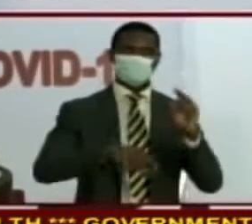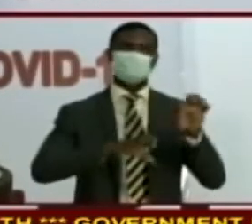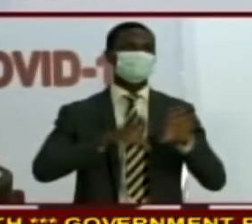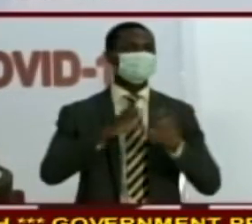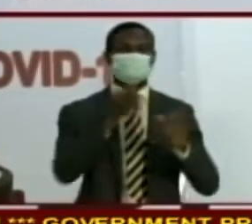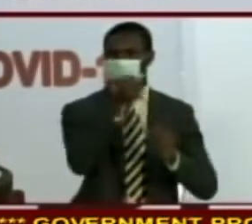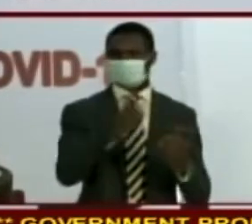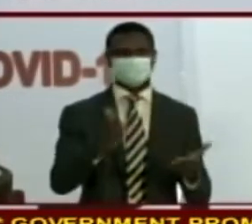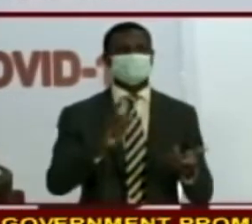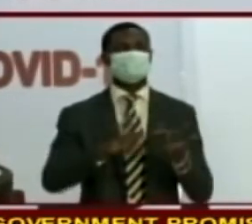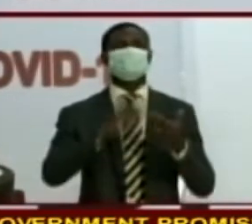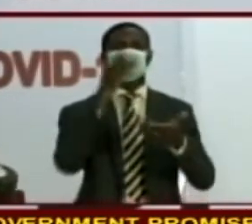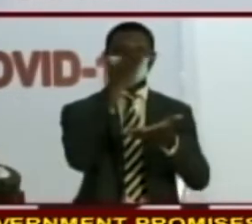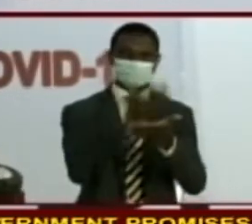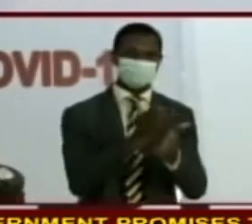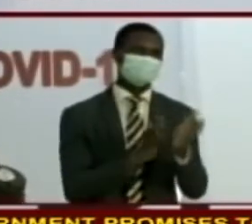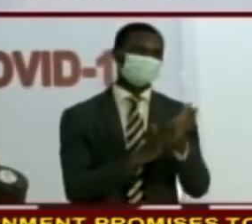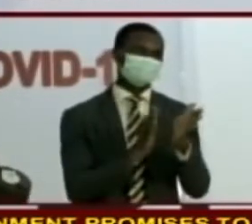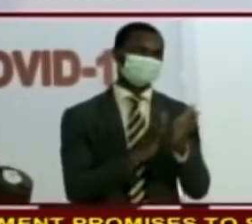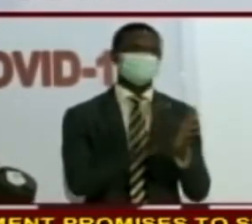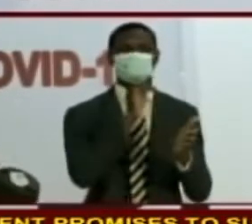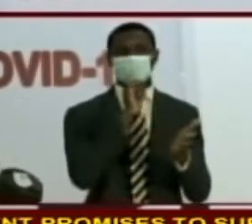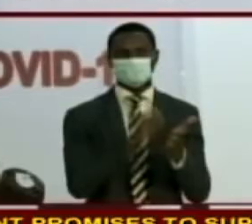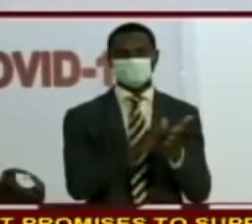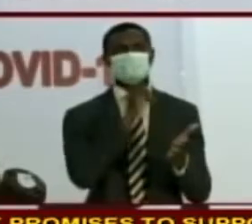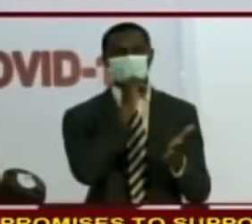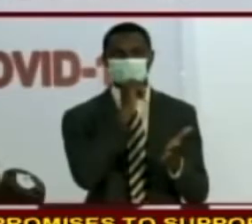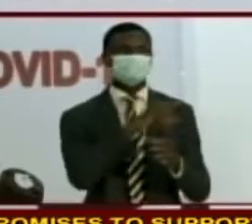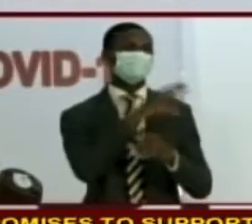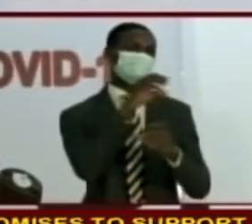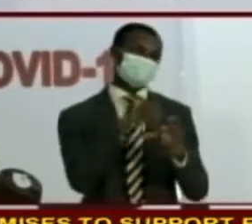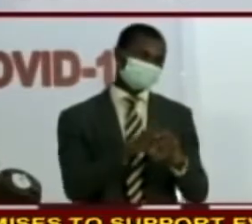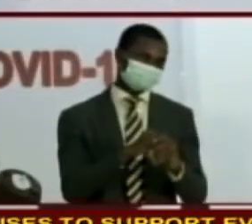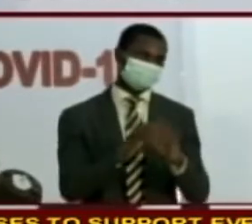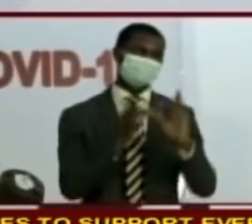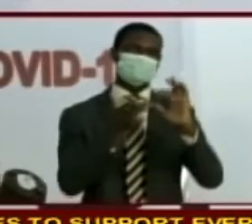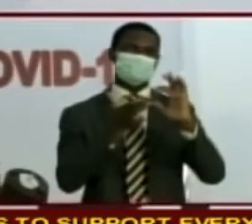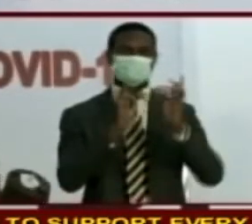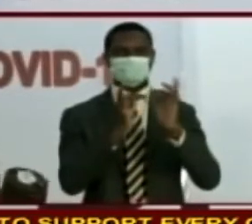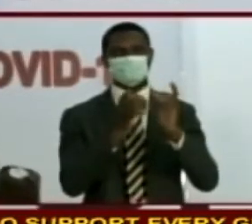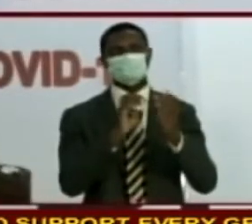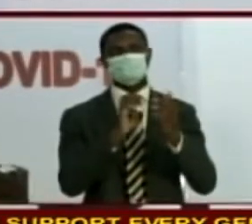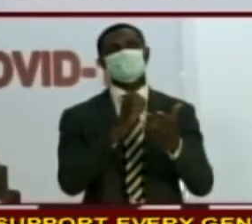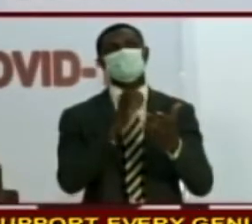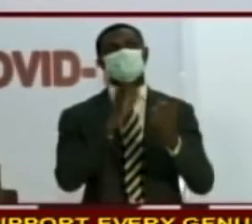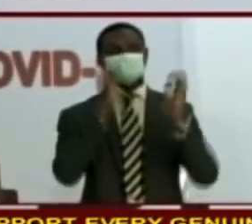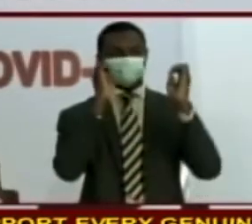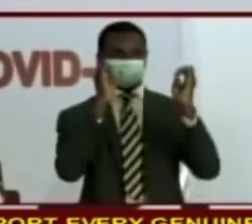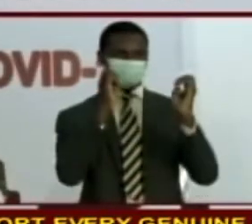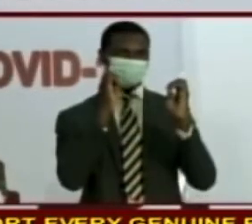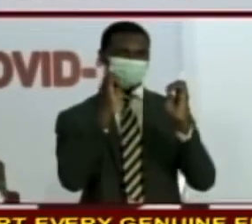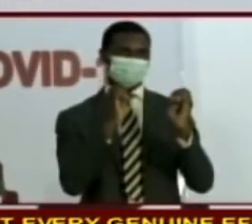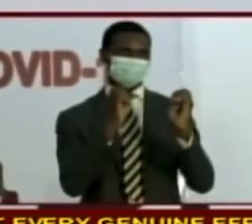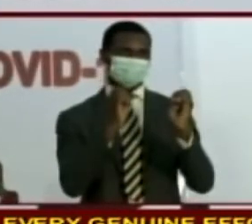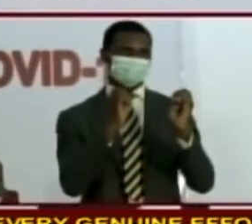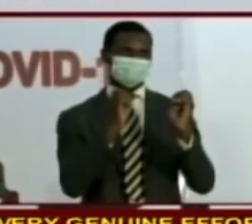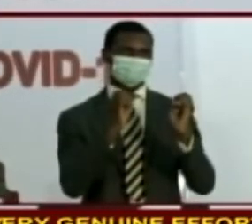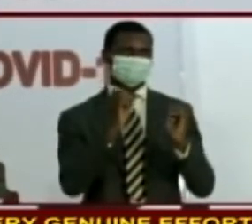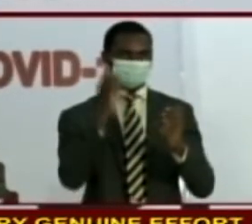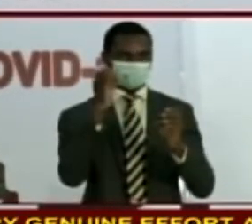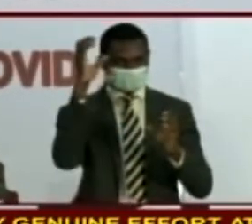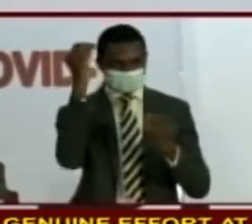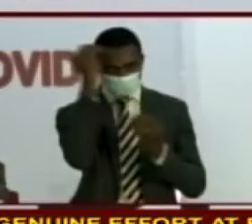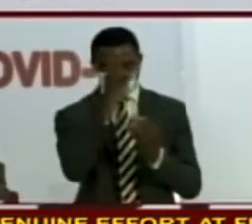so on. This information, the feedback we get, only informs us as to how we can help further.